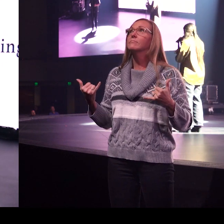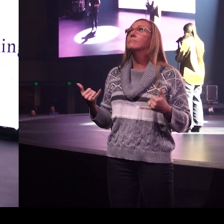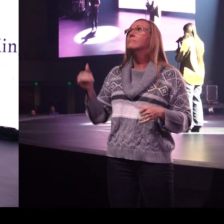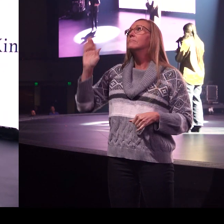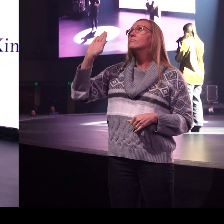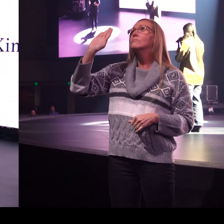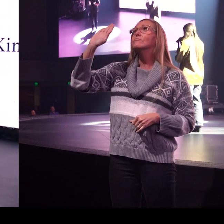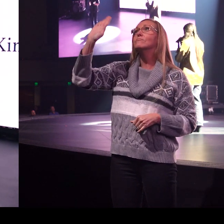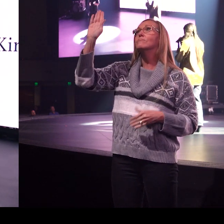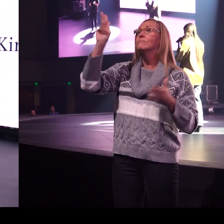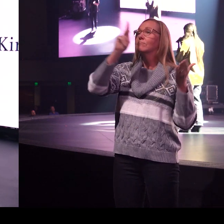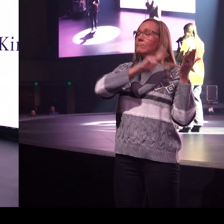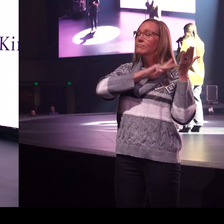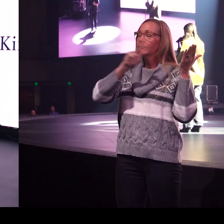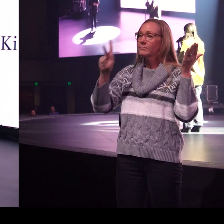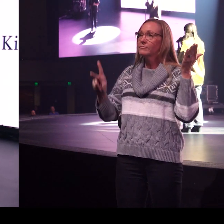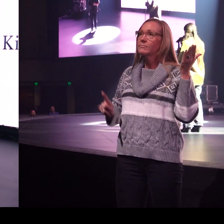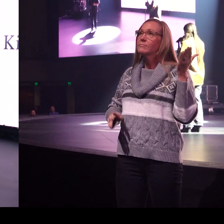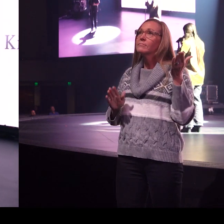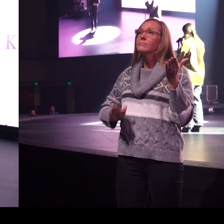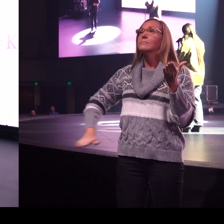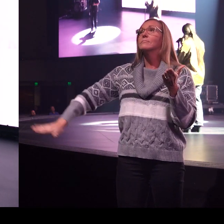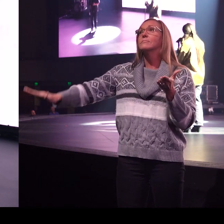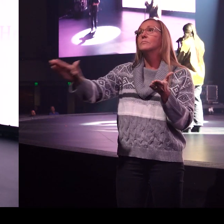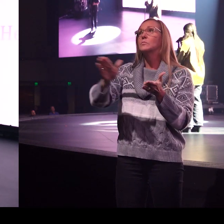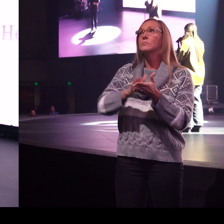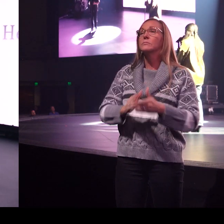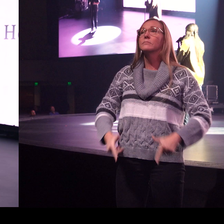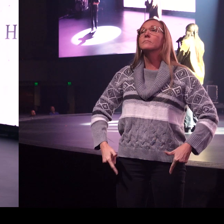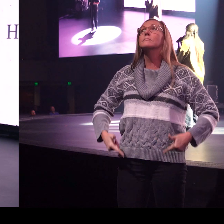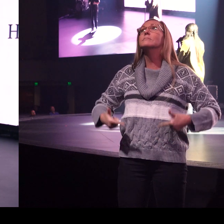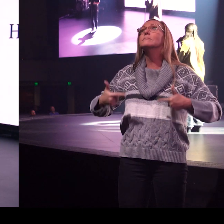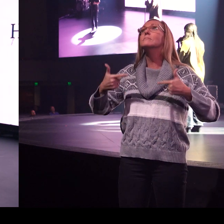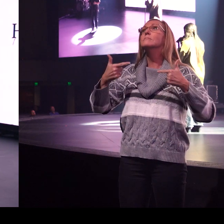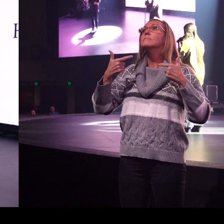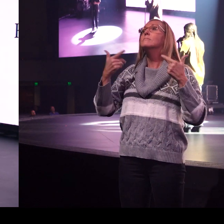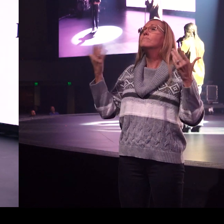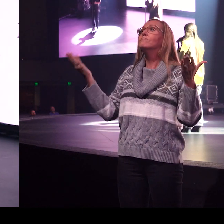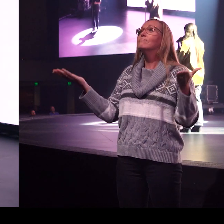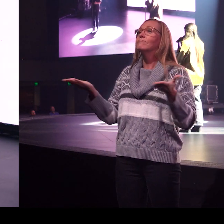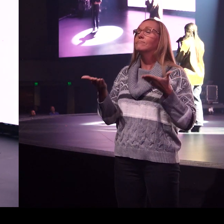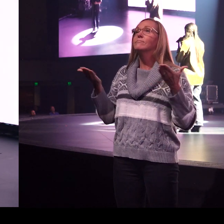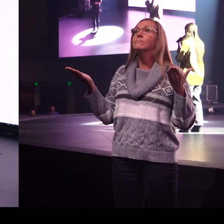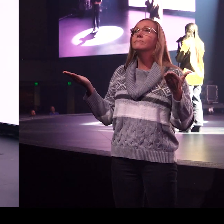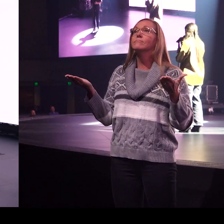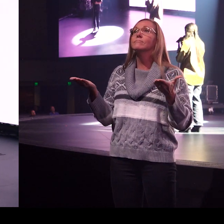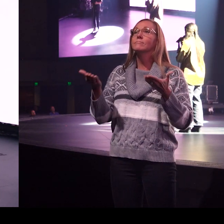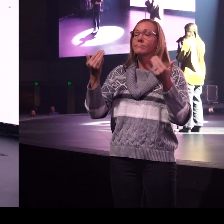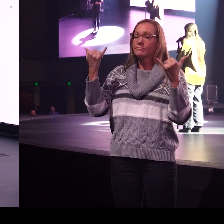your kingdom lives. Here.